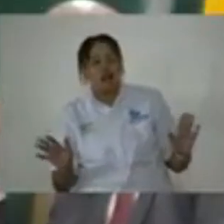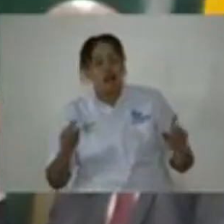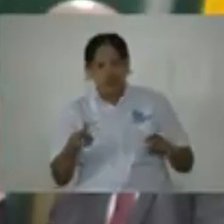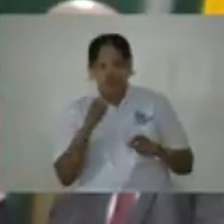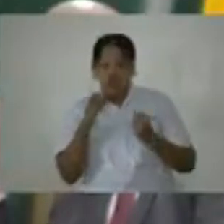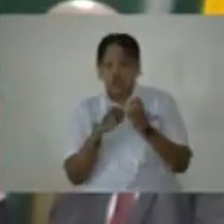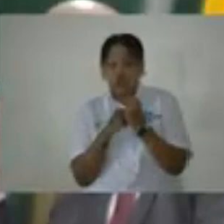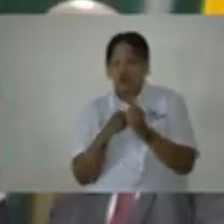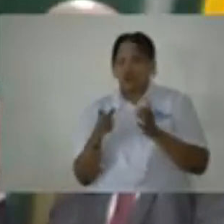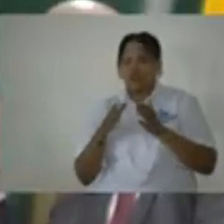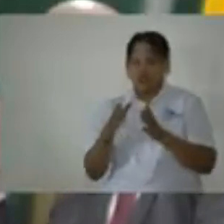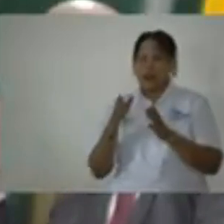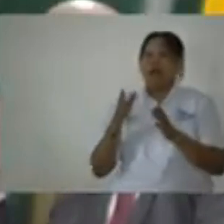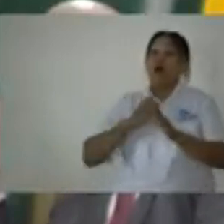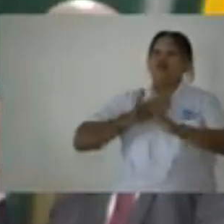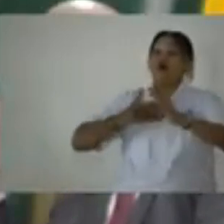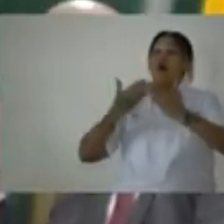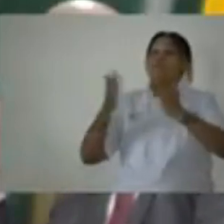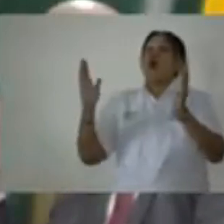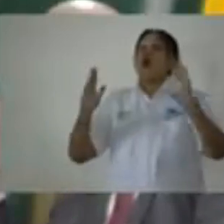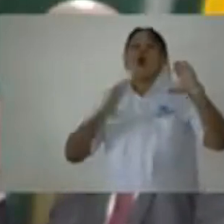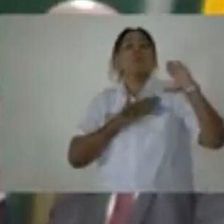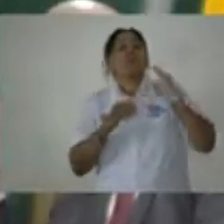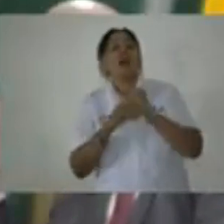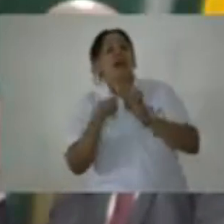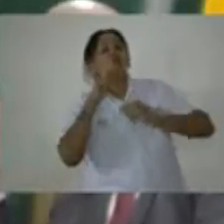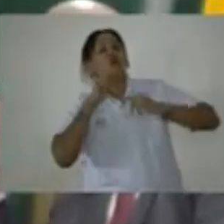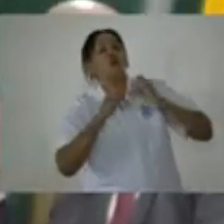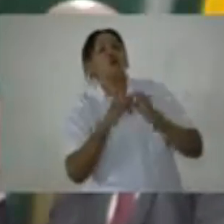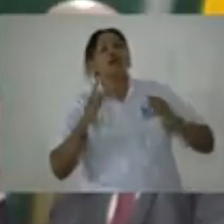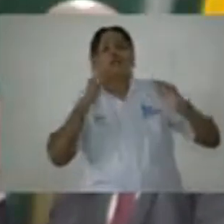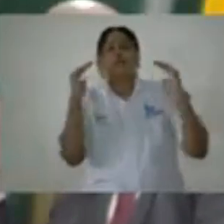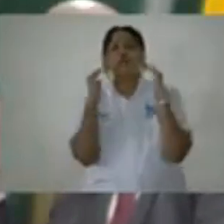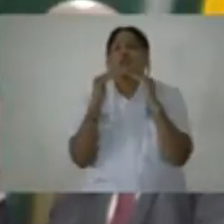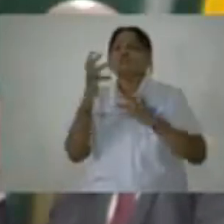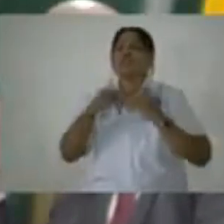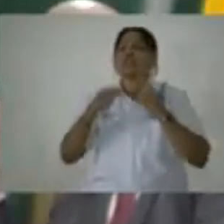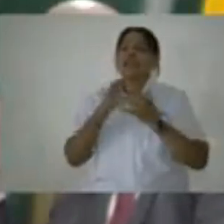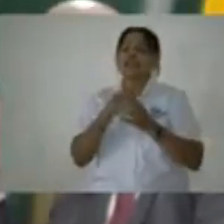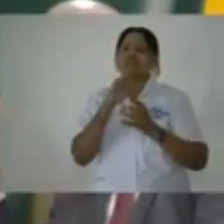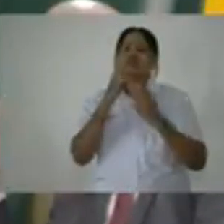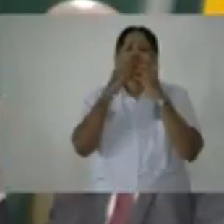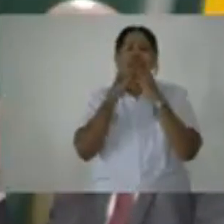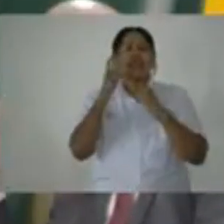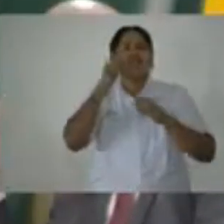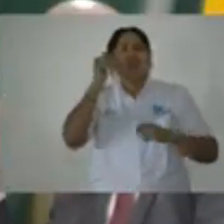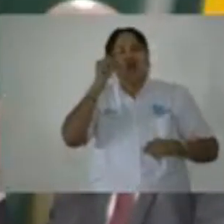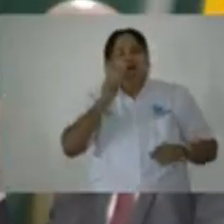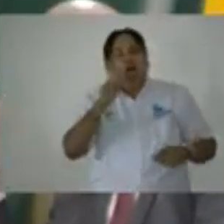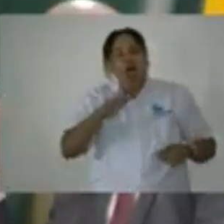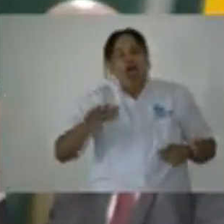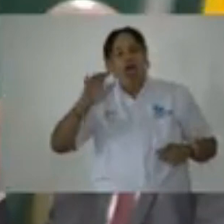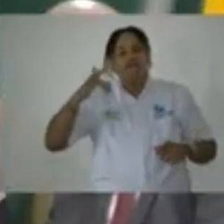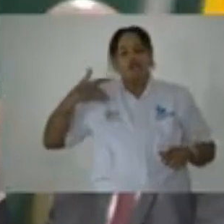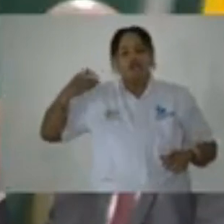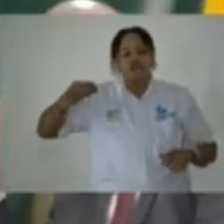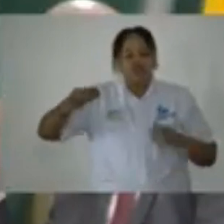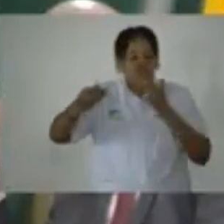is a part of our broader commitment to building a just society that cares for every